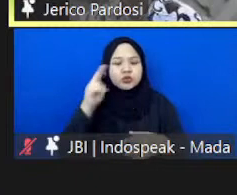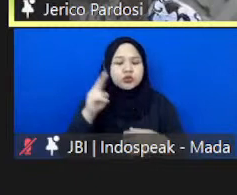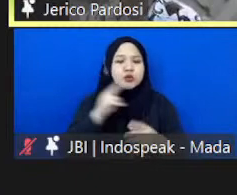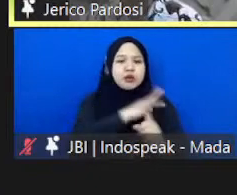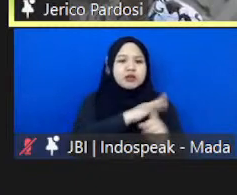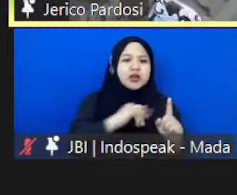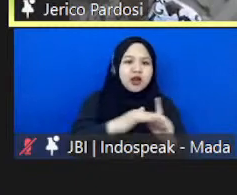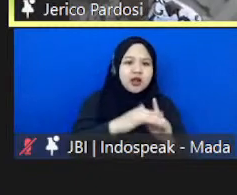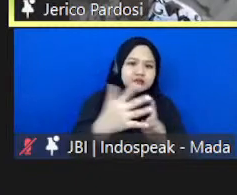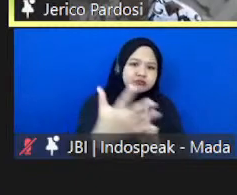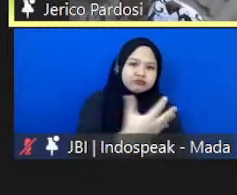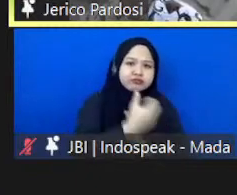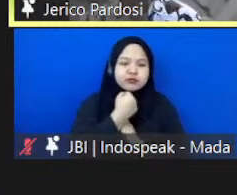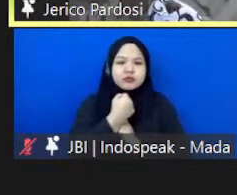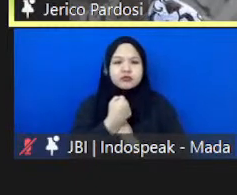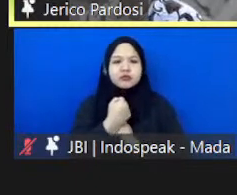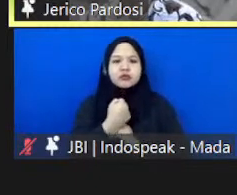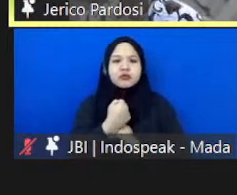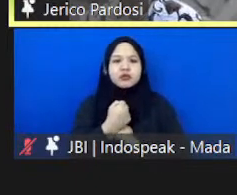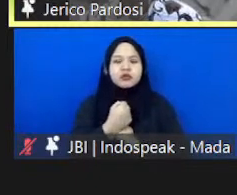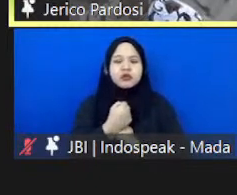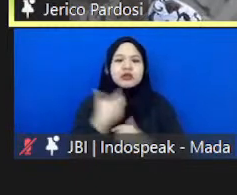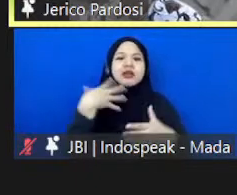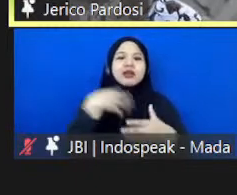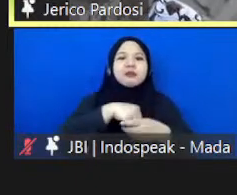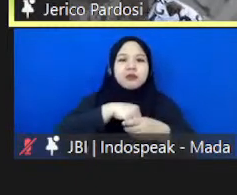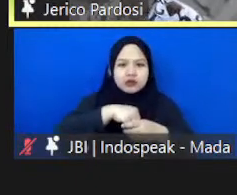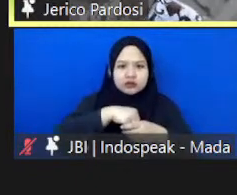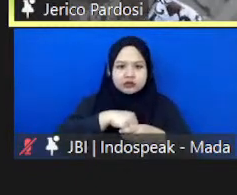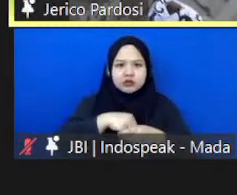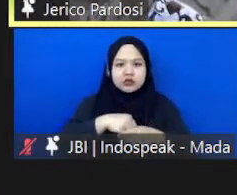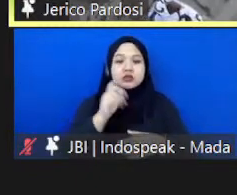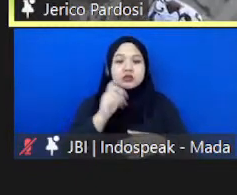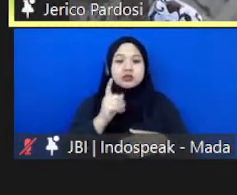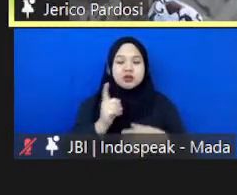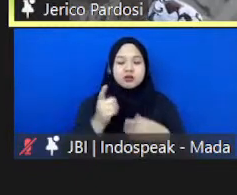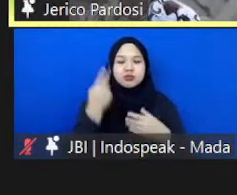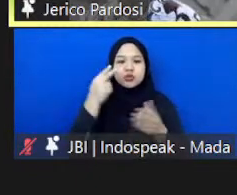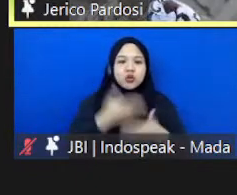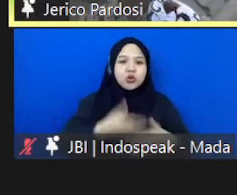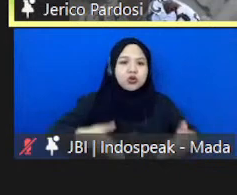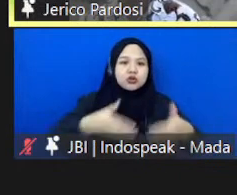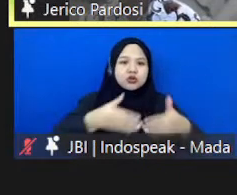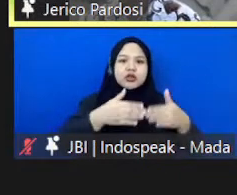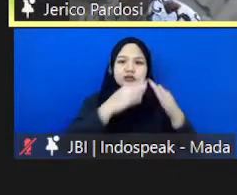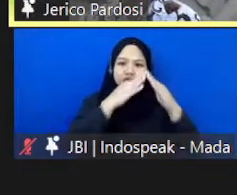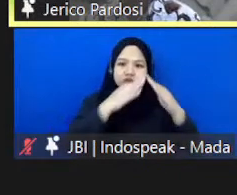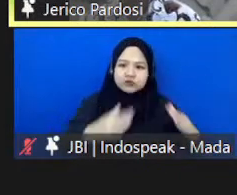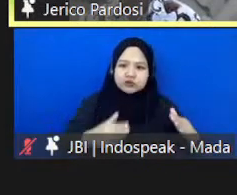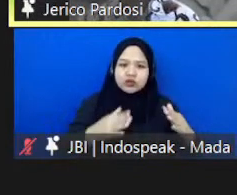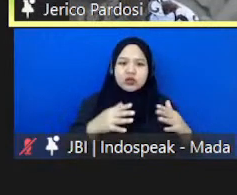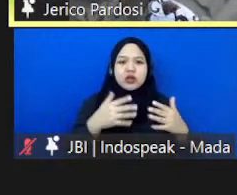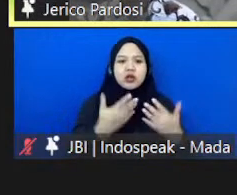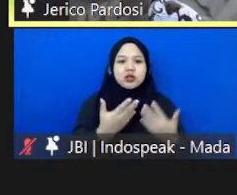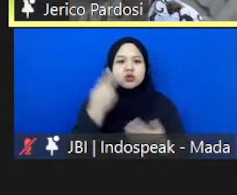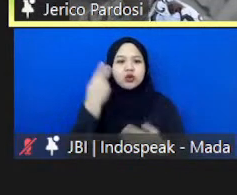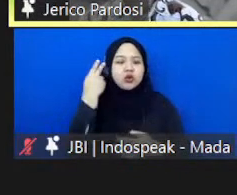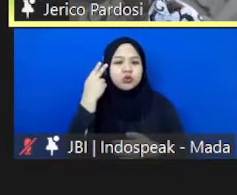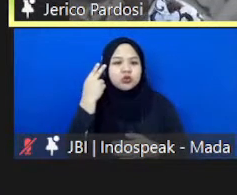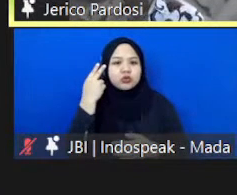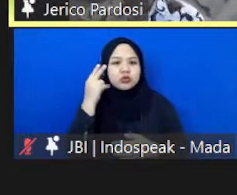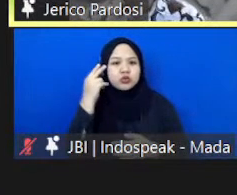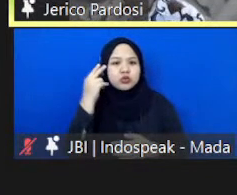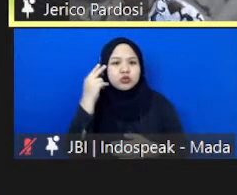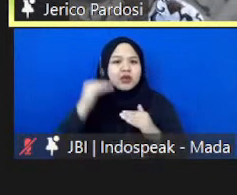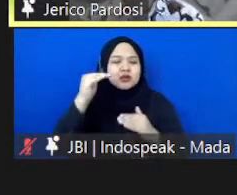as the fourth delay by understanding the structural context on women's status. Next.